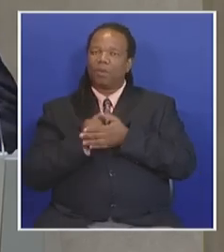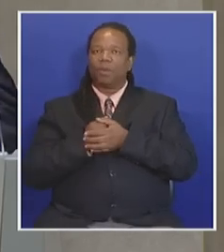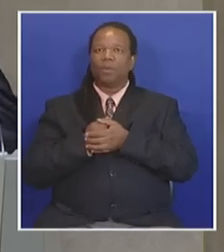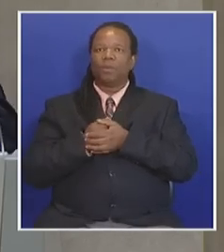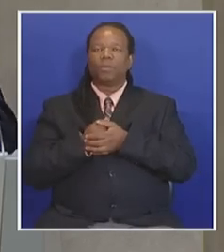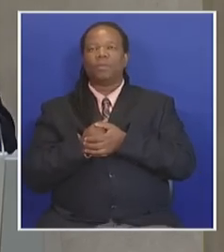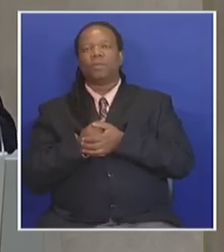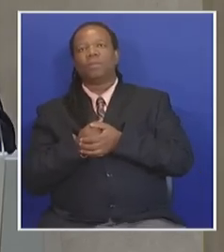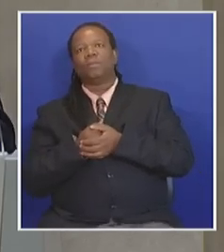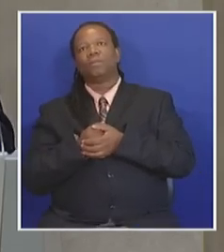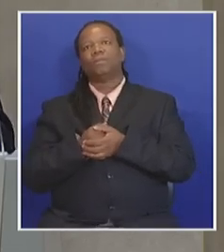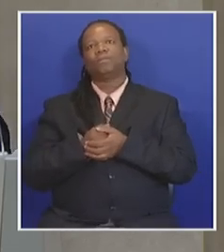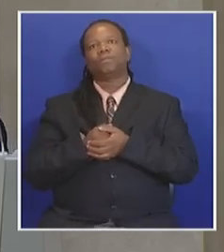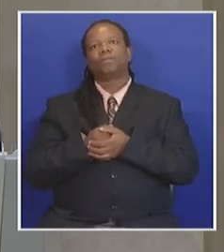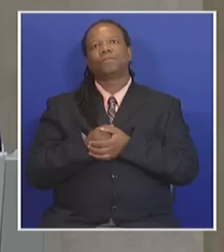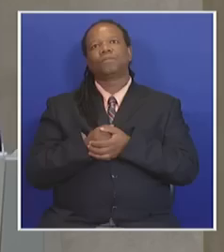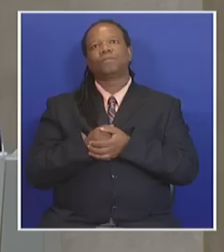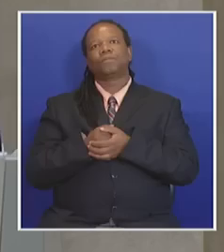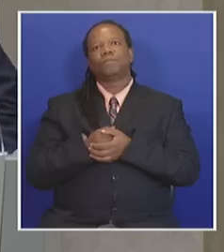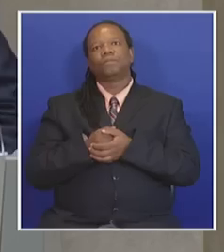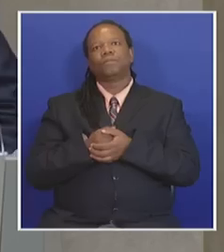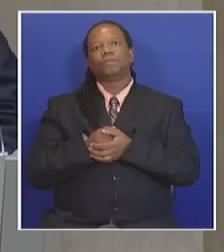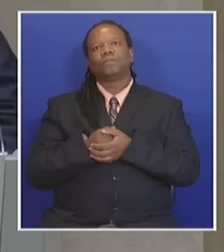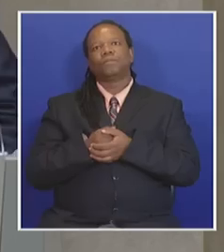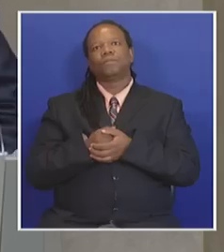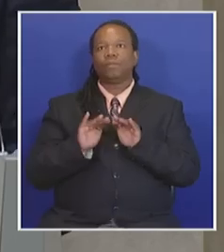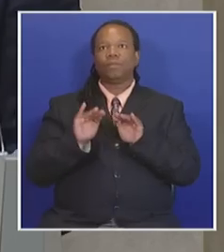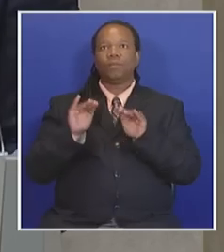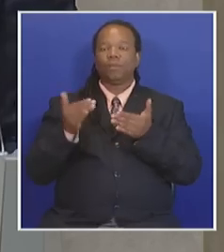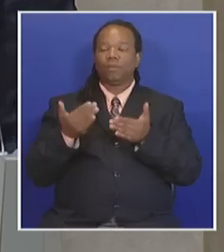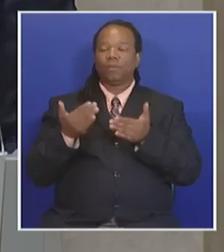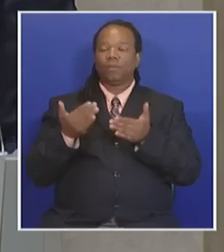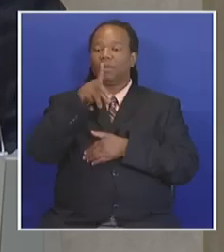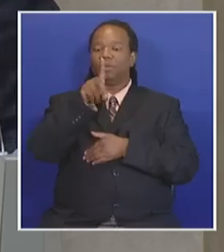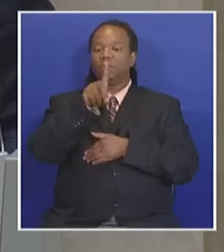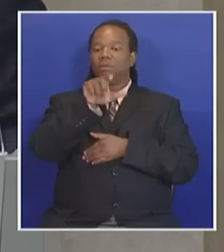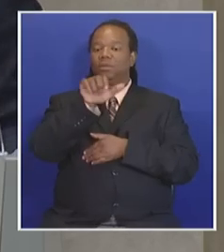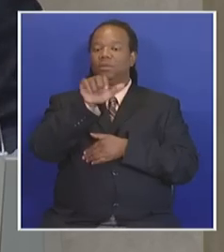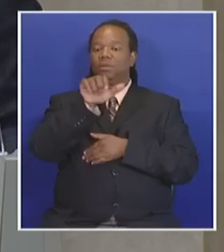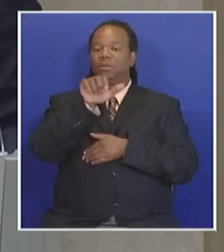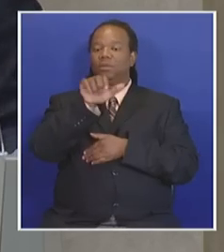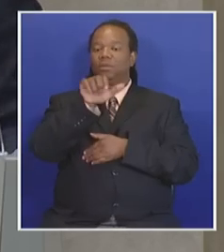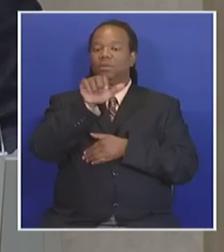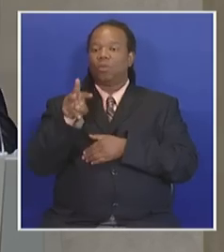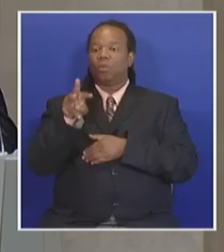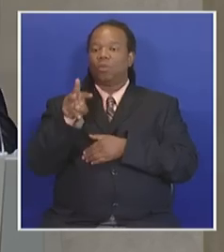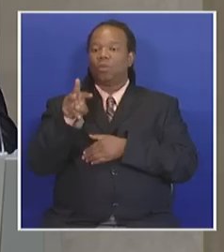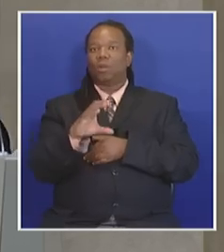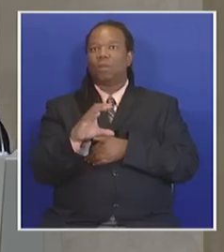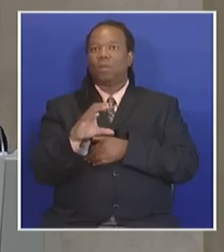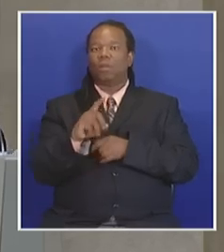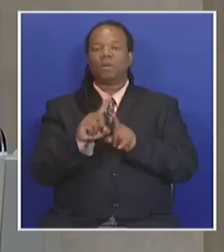racism. We know that the DA-led Western Cape government has promoted white